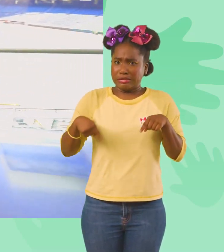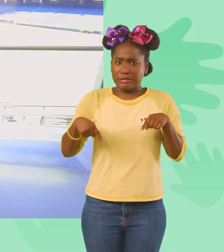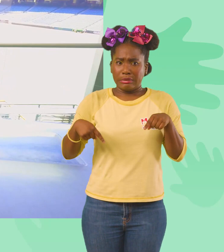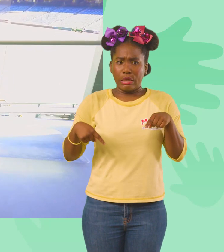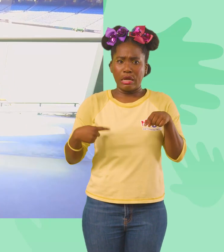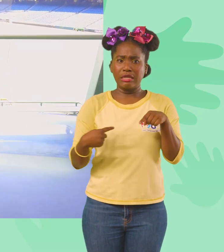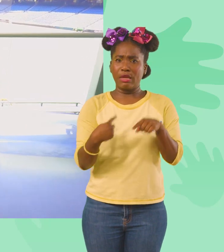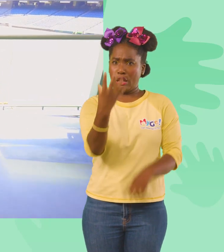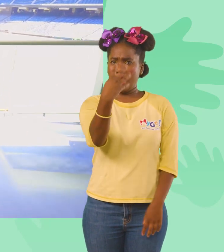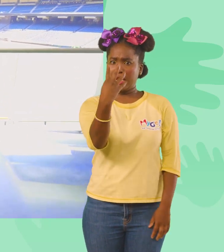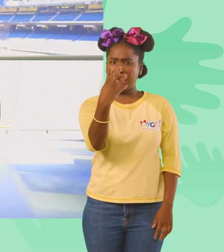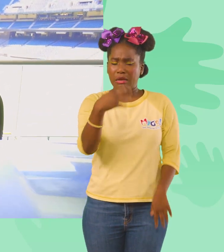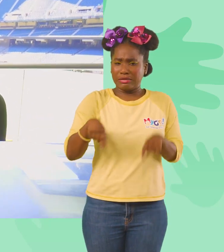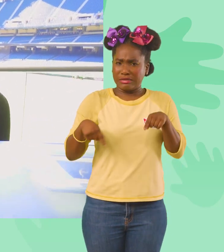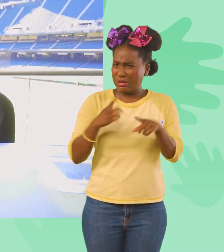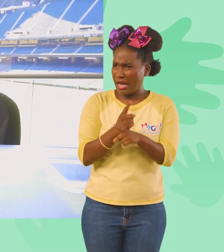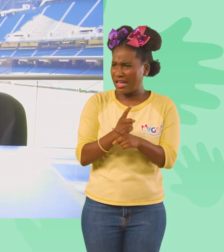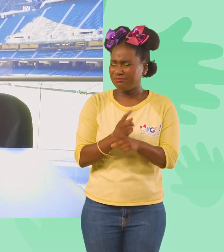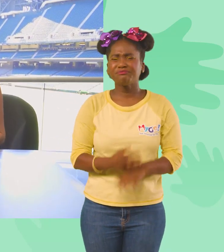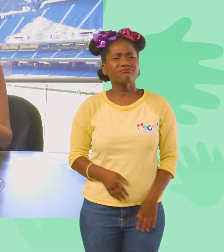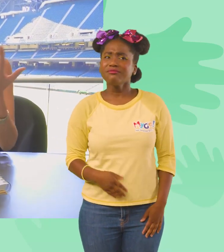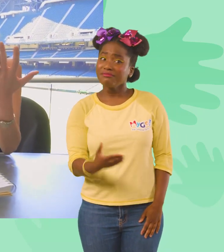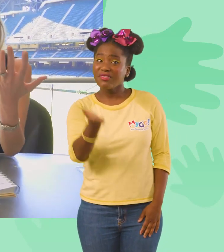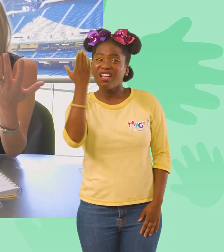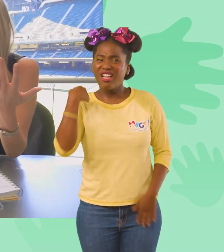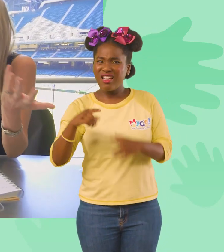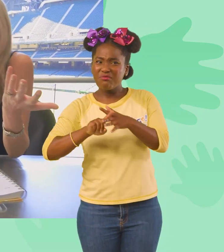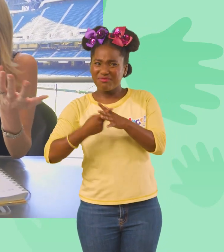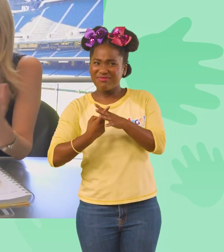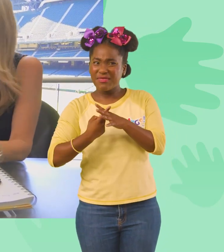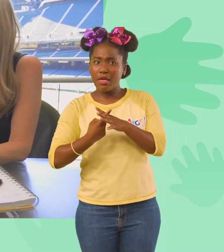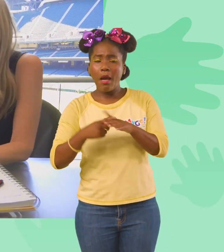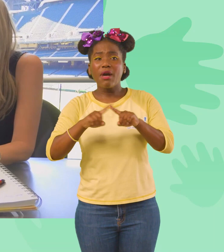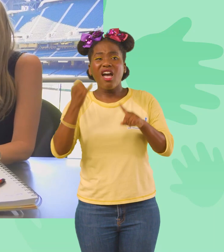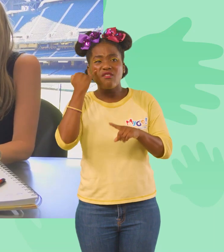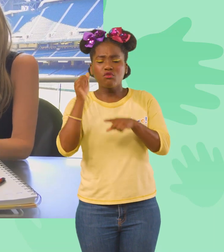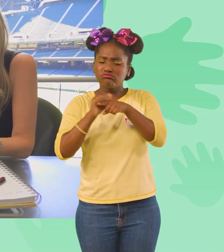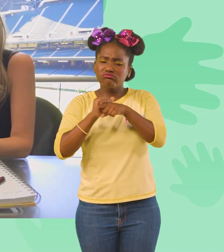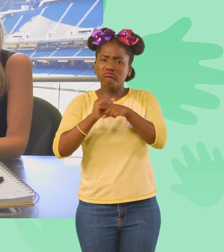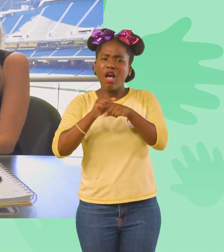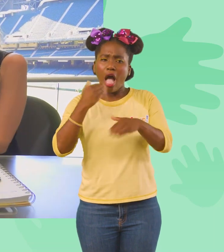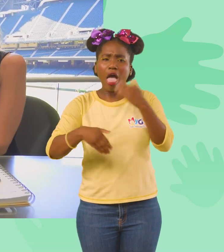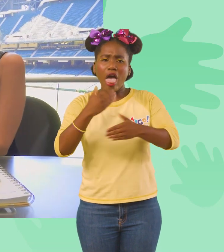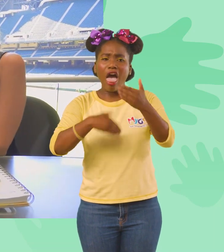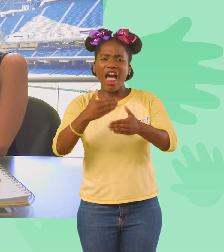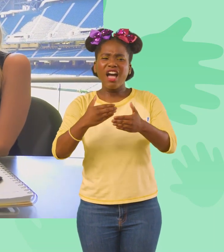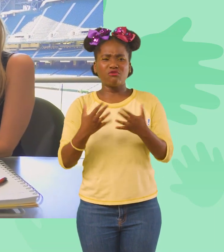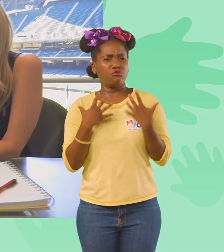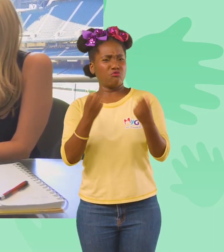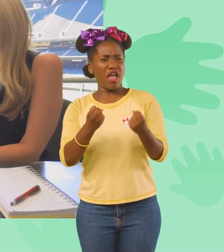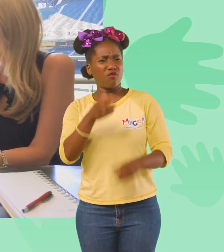on camera all the time. Well, it was in the beginning, but if you practice, it's really fun and you're not scared at all.